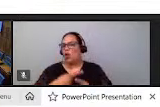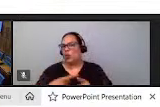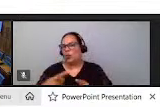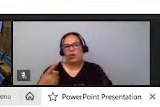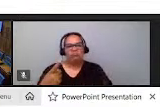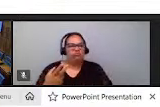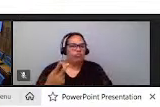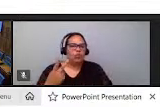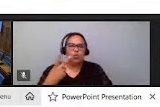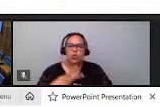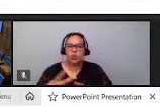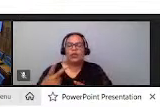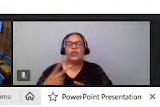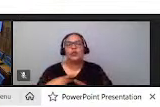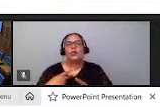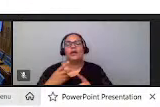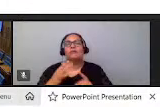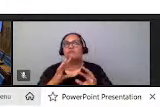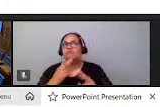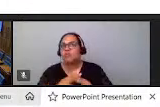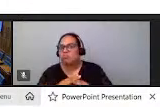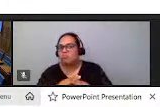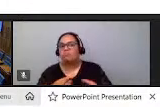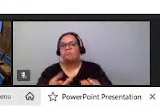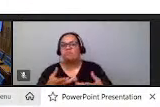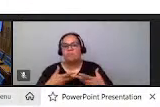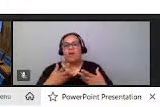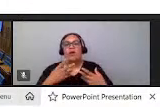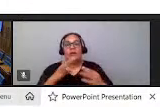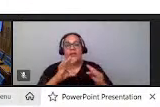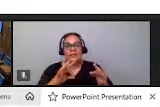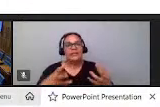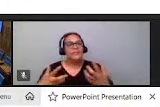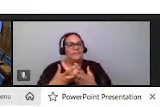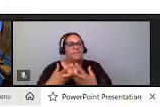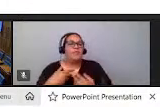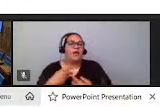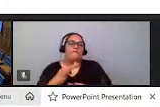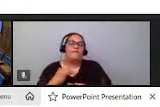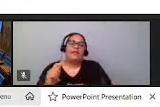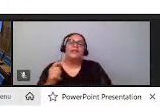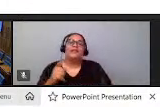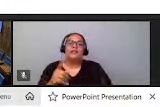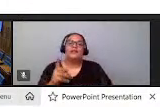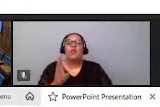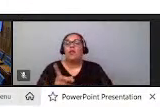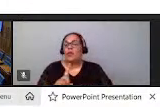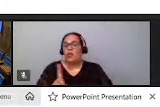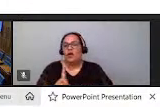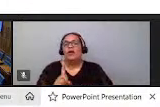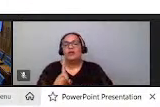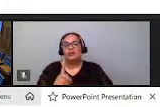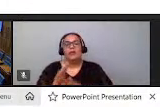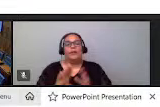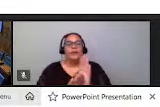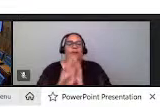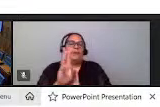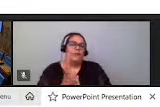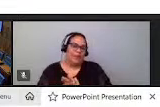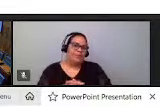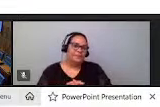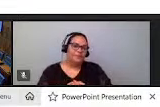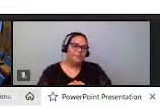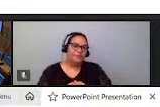two we should get some finality with that coming into that our Fleet will then be will then be